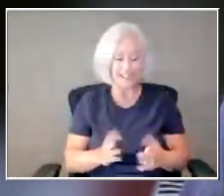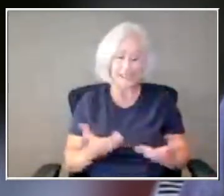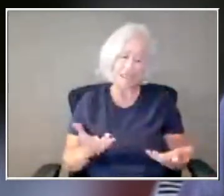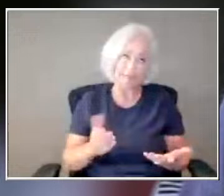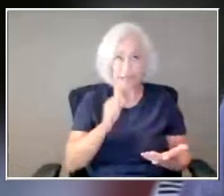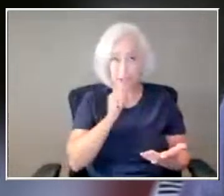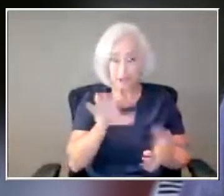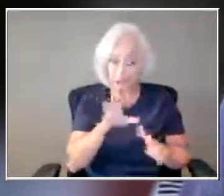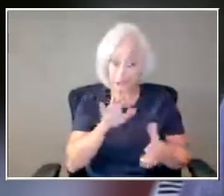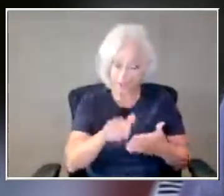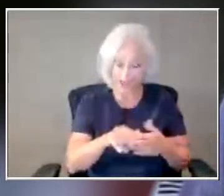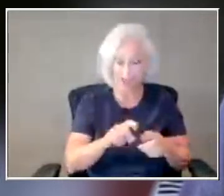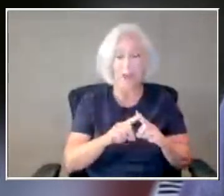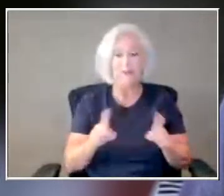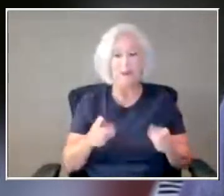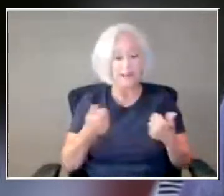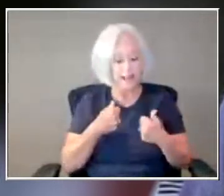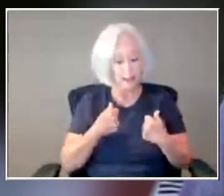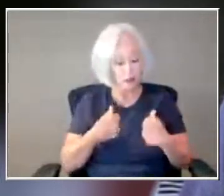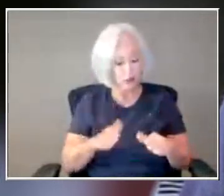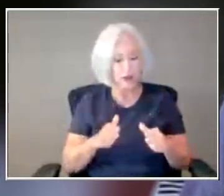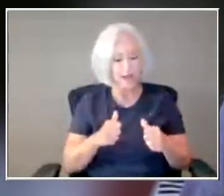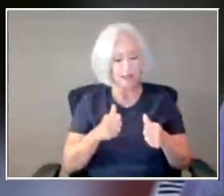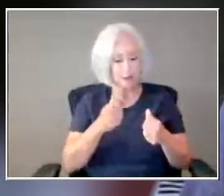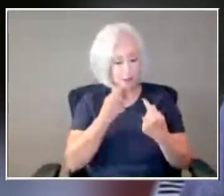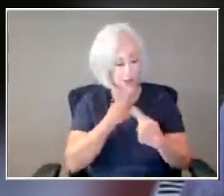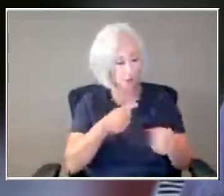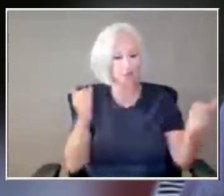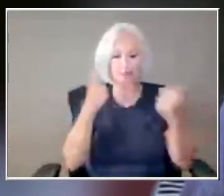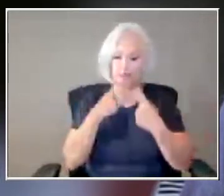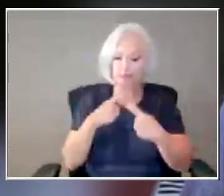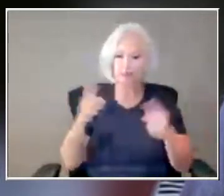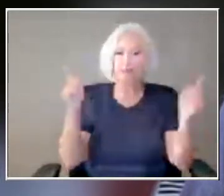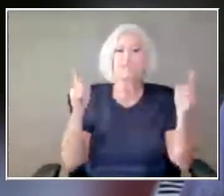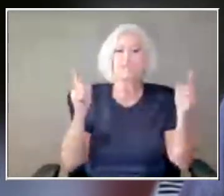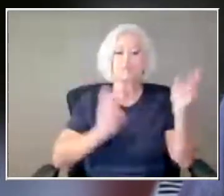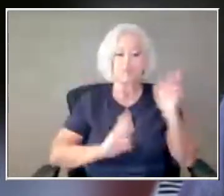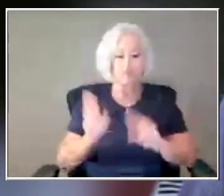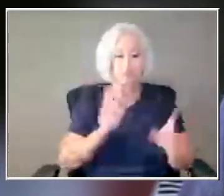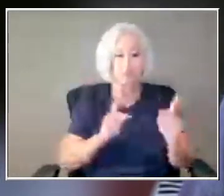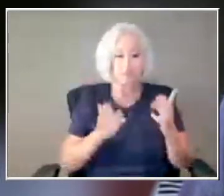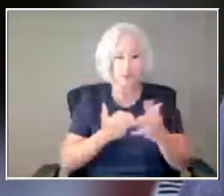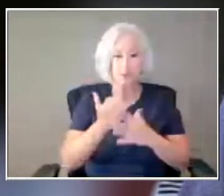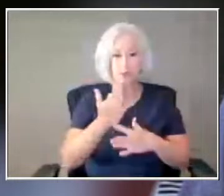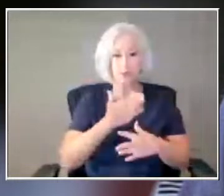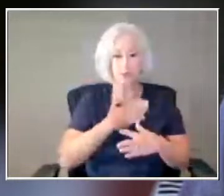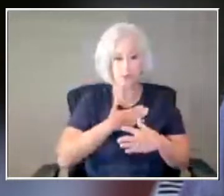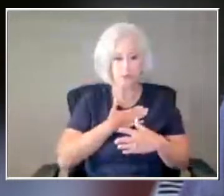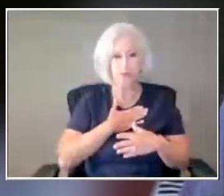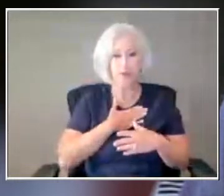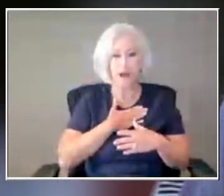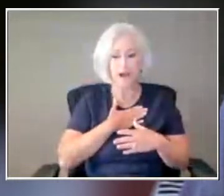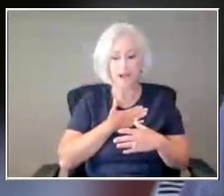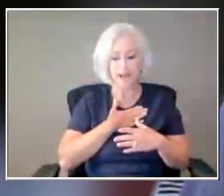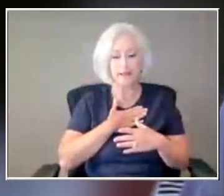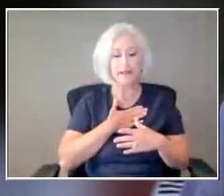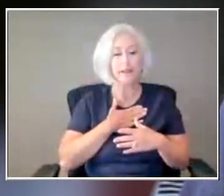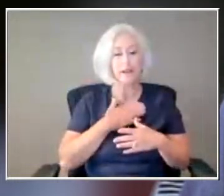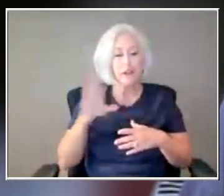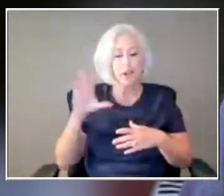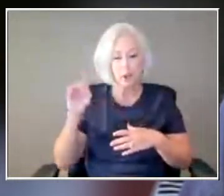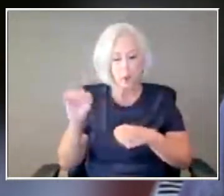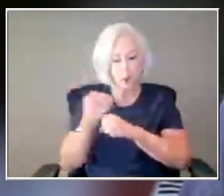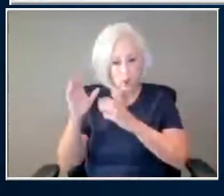but I try to spread the word as much as I can through my associates and family